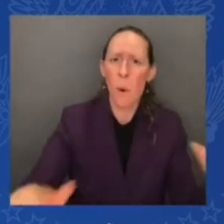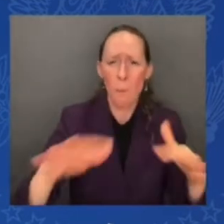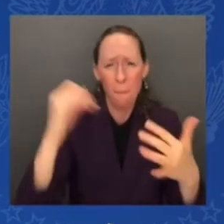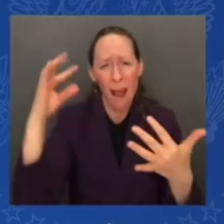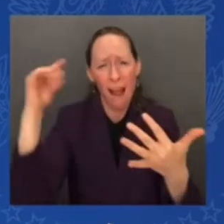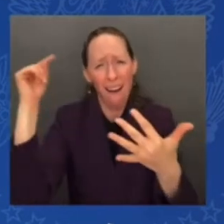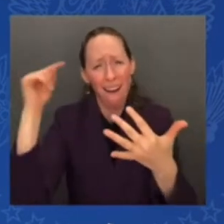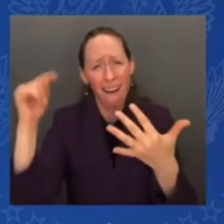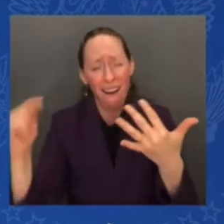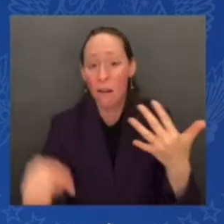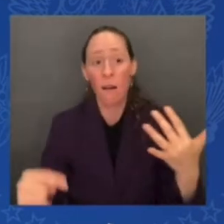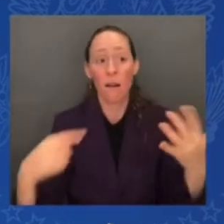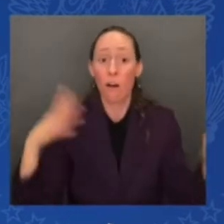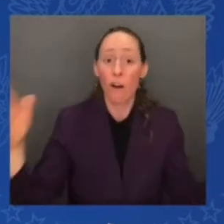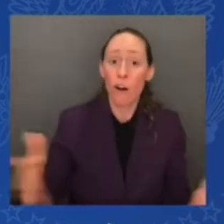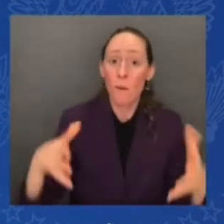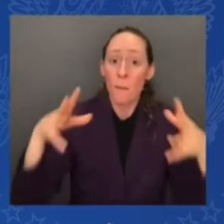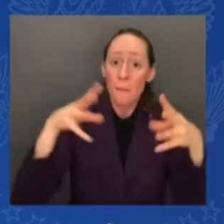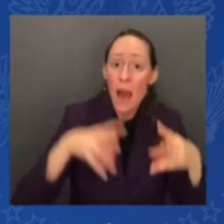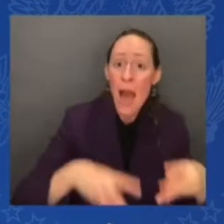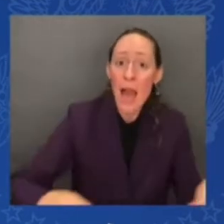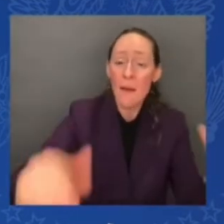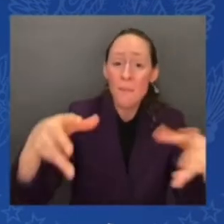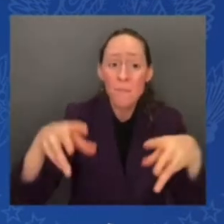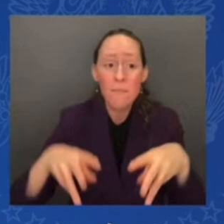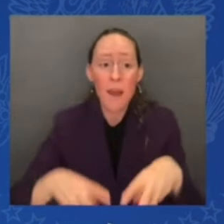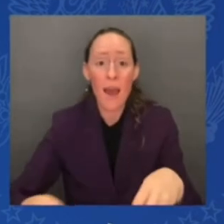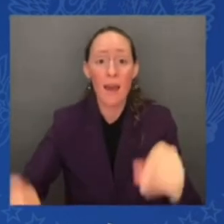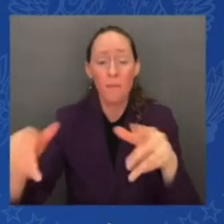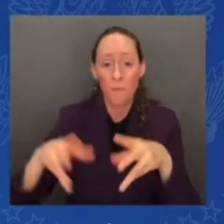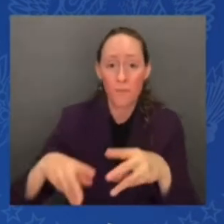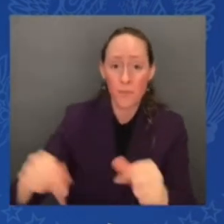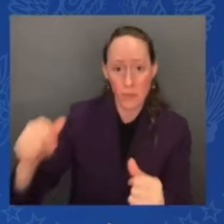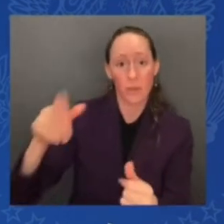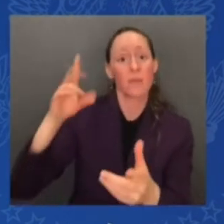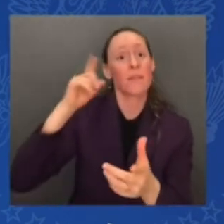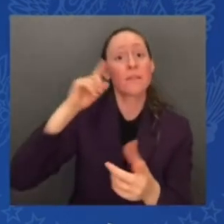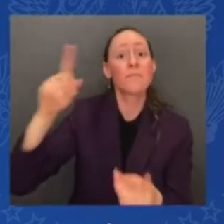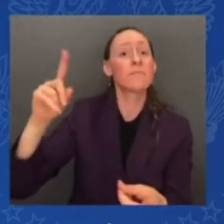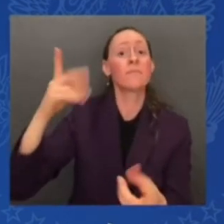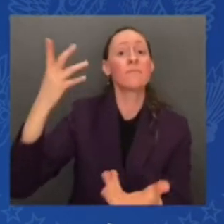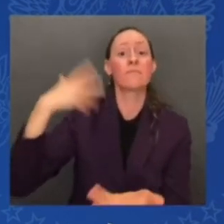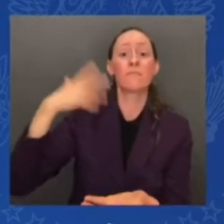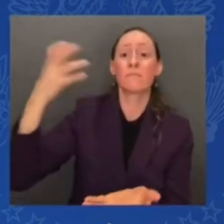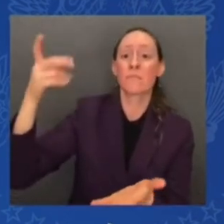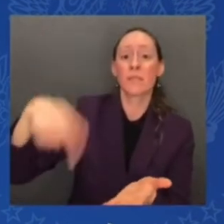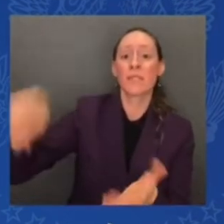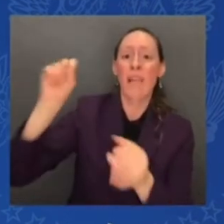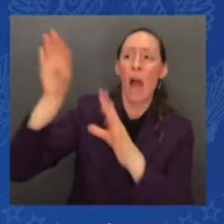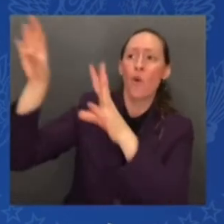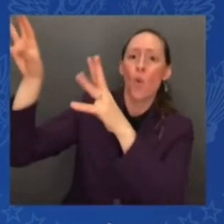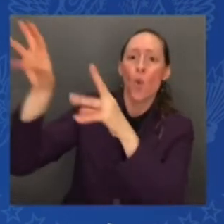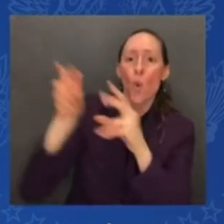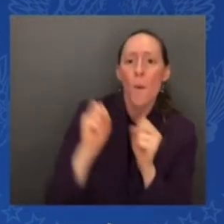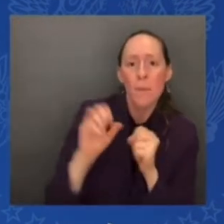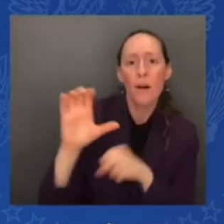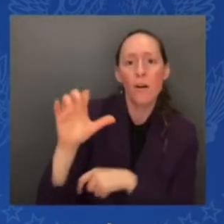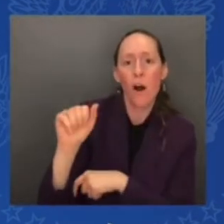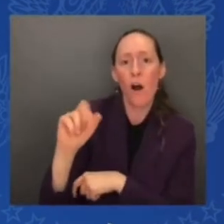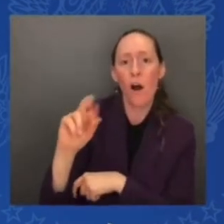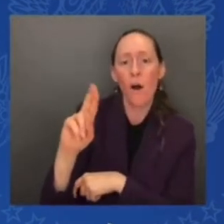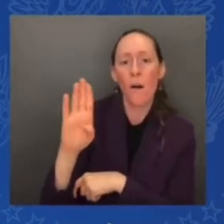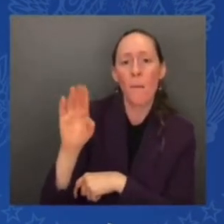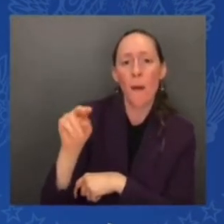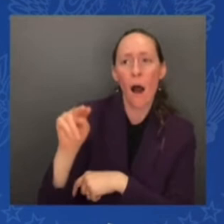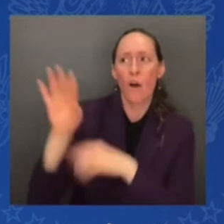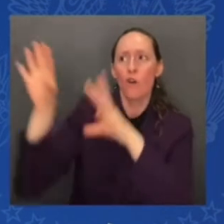just — look, we've launched the Rural Partners Network, placing federal employees on the ground in New